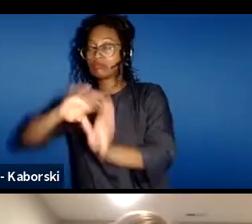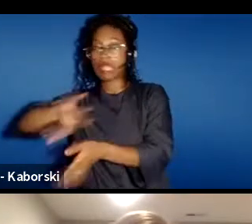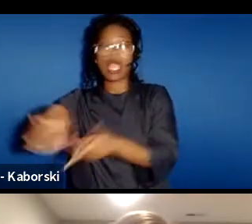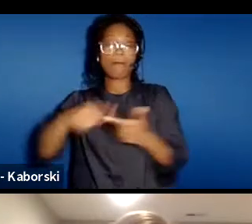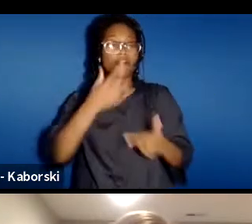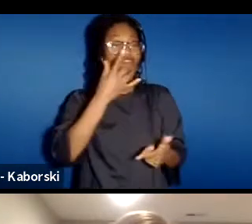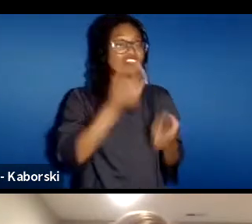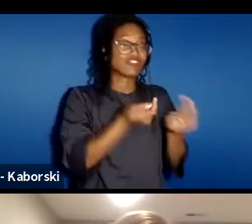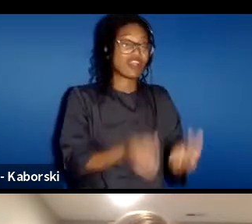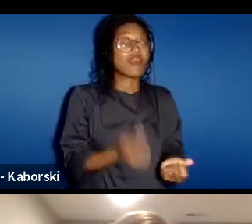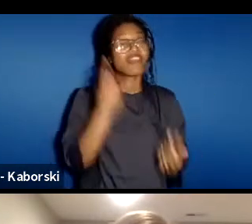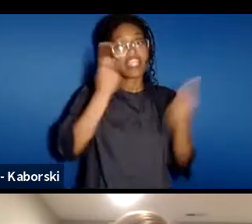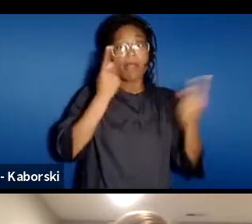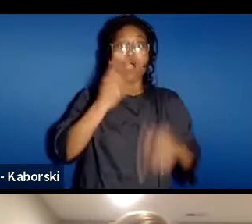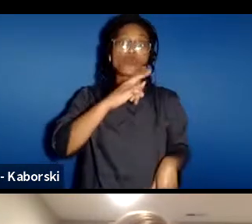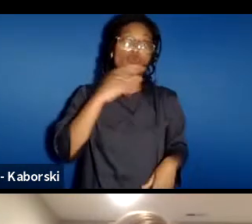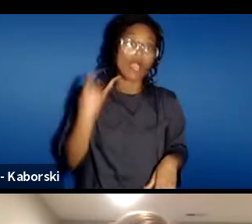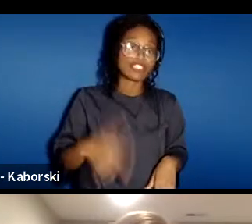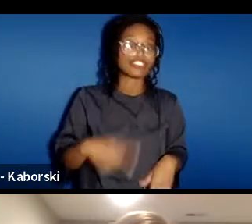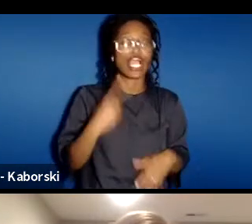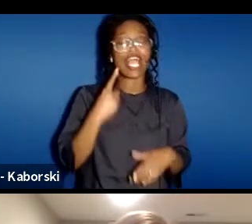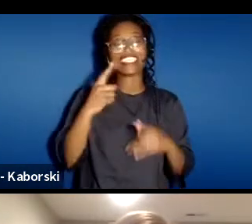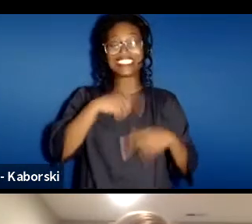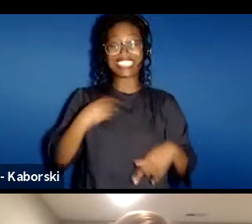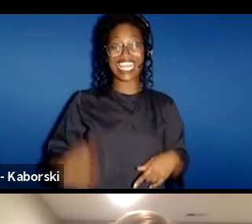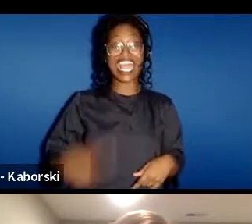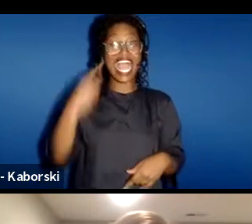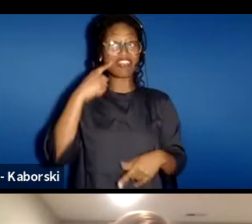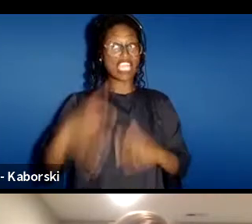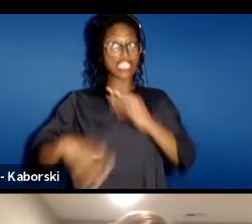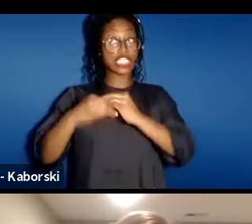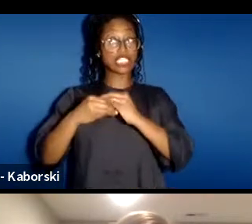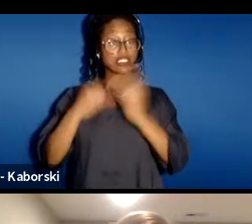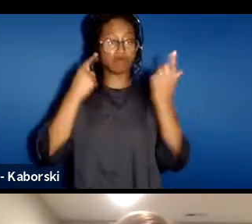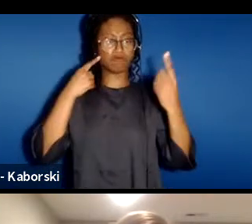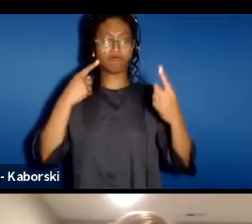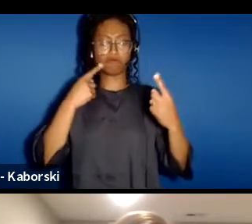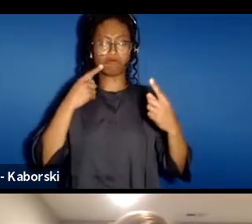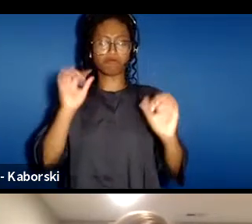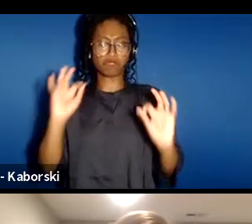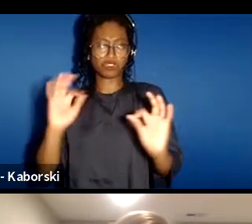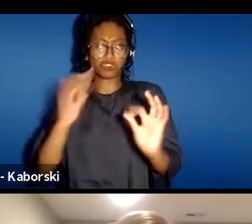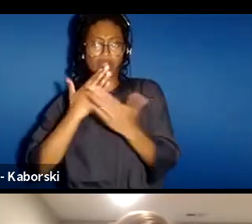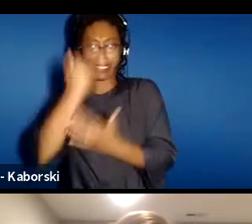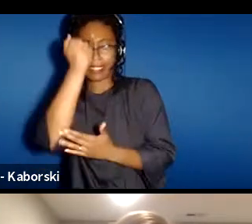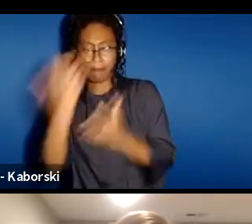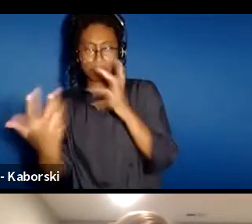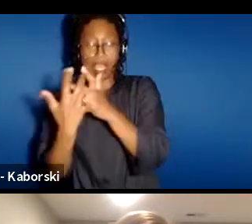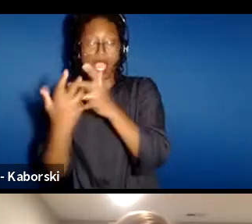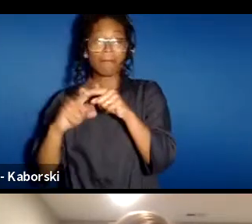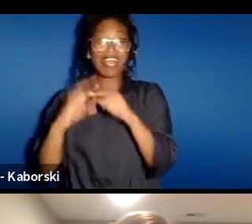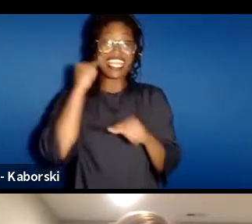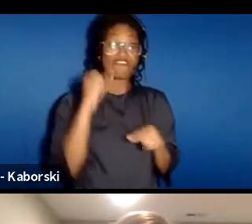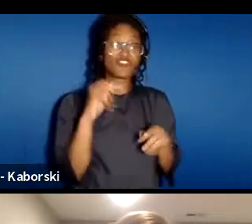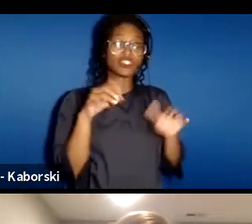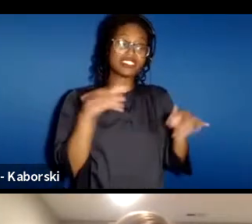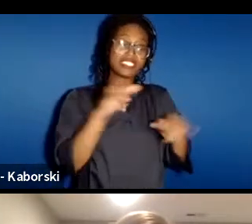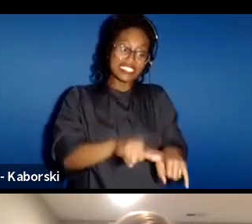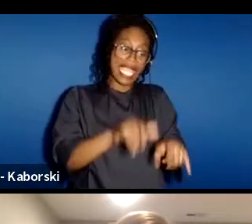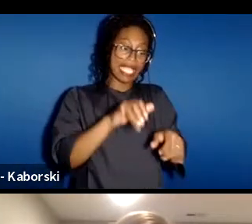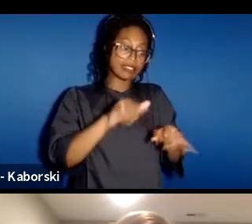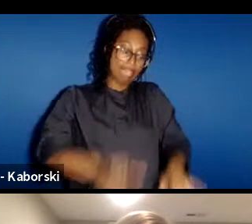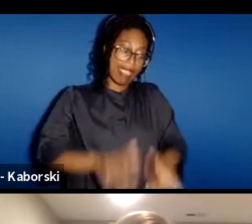like Russia and China, I think addition does make sense. But I think if you're staying domestic, I think subtraction makes sense for